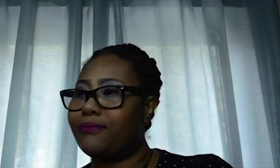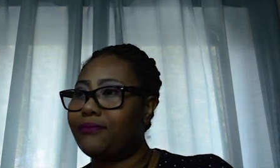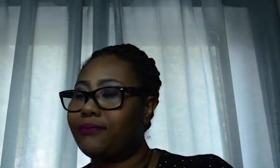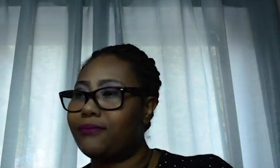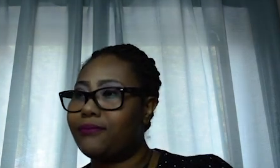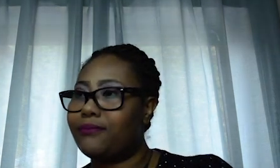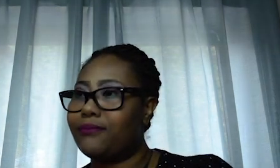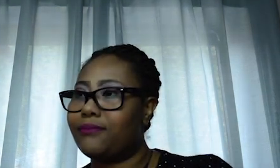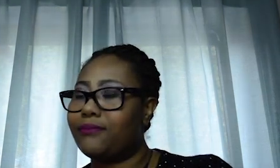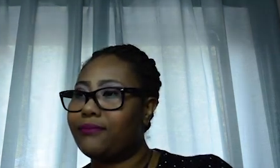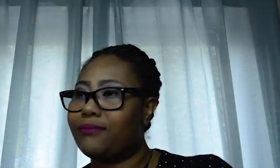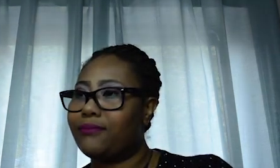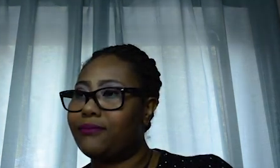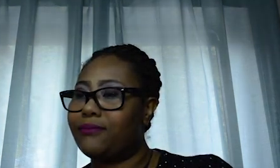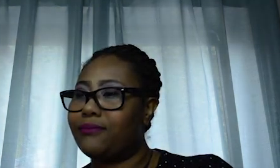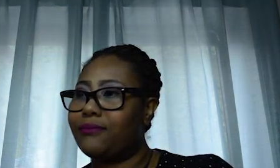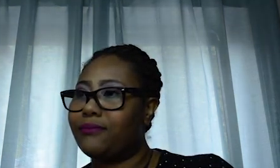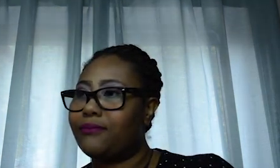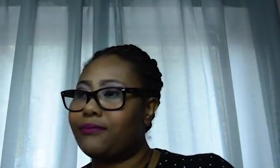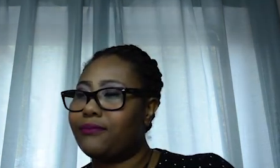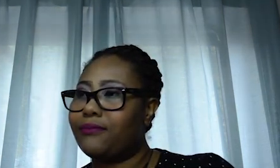that people of color experience.